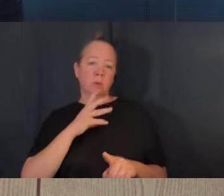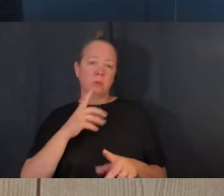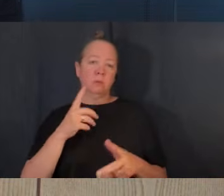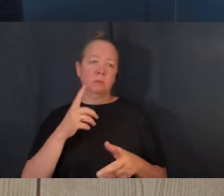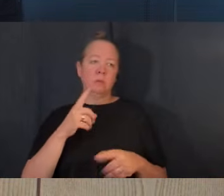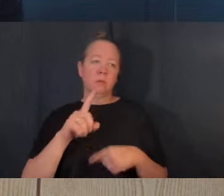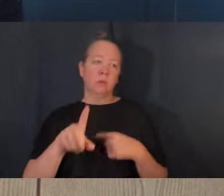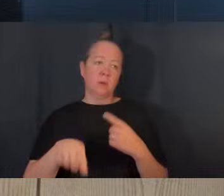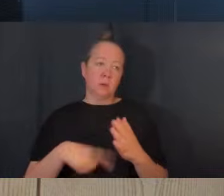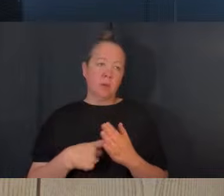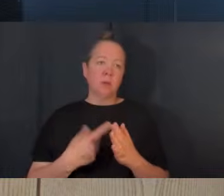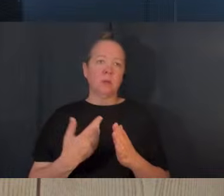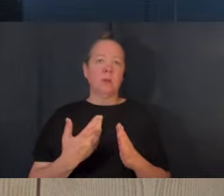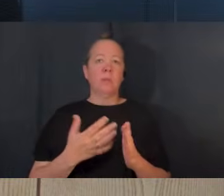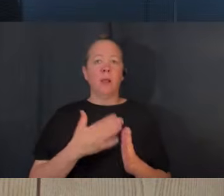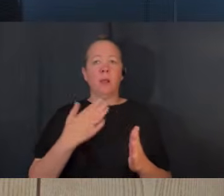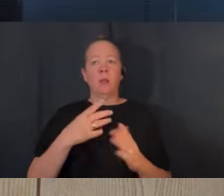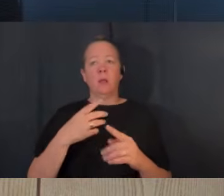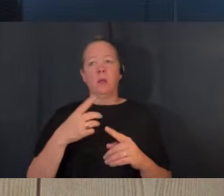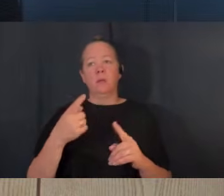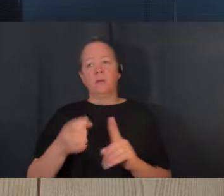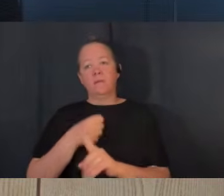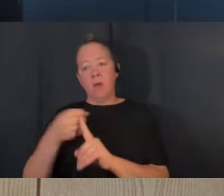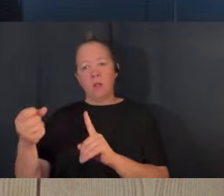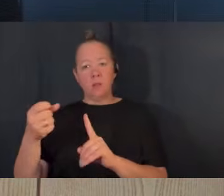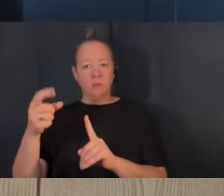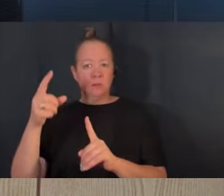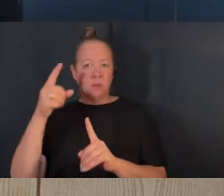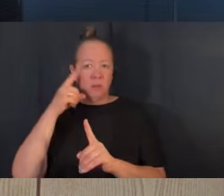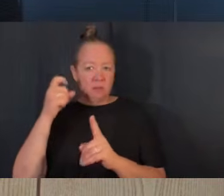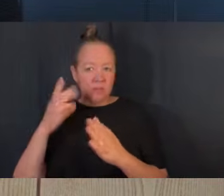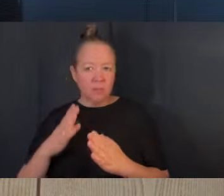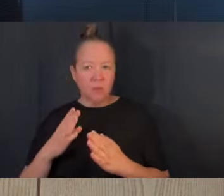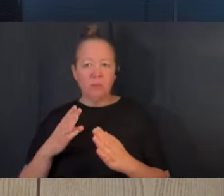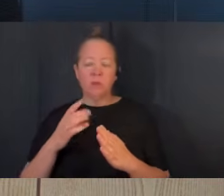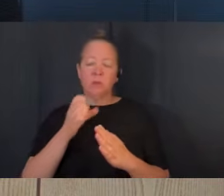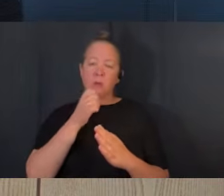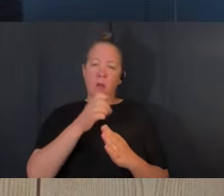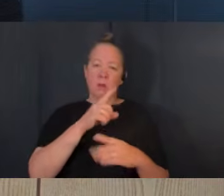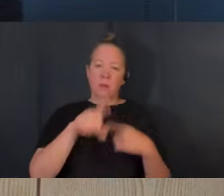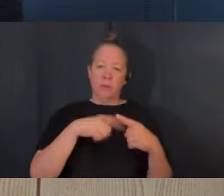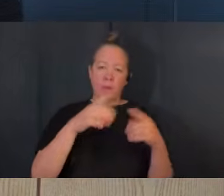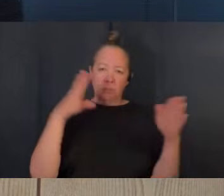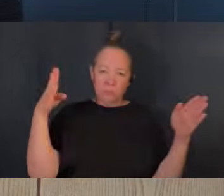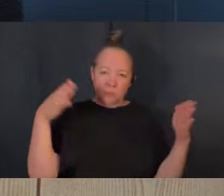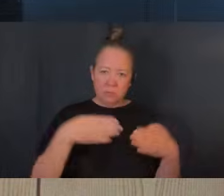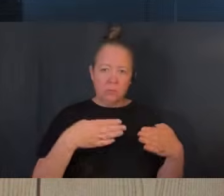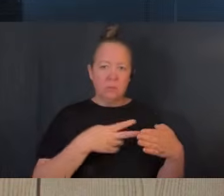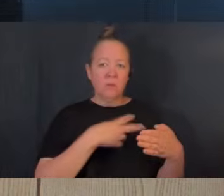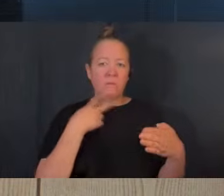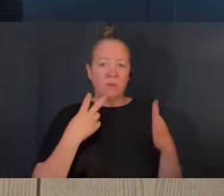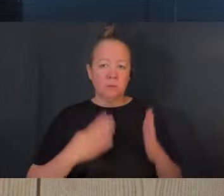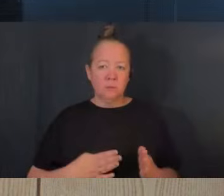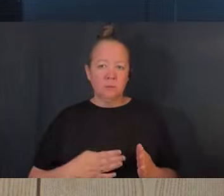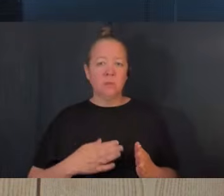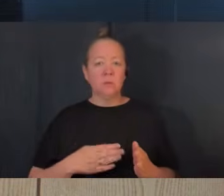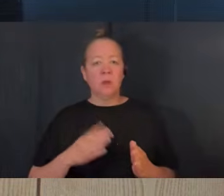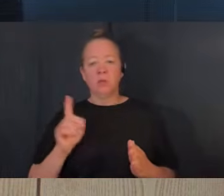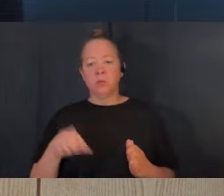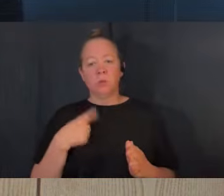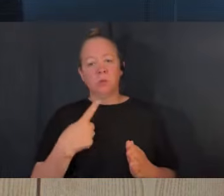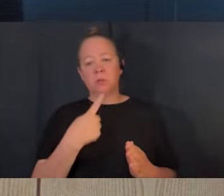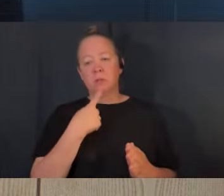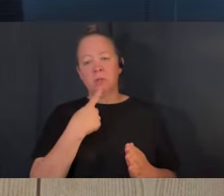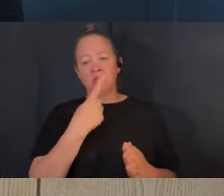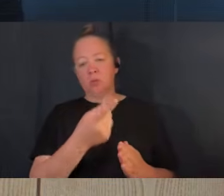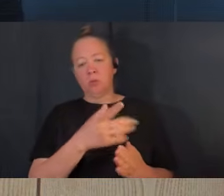perpetrator and the violence and not about the victim. And so I just wanted to take a moment to say that Mrs. Brenda Wheeler was a lovely person, and I